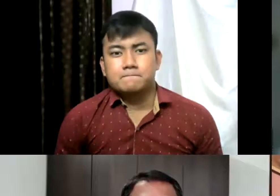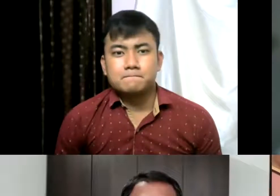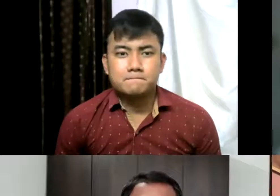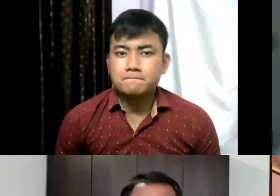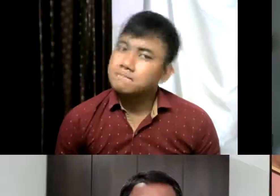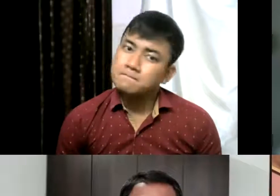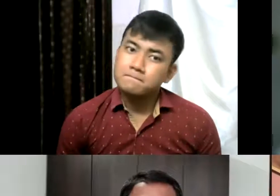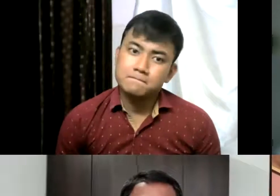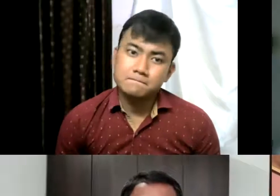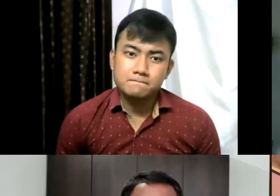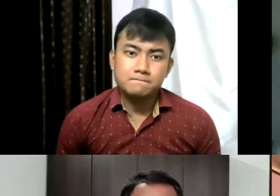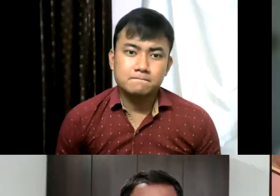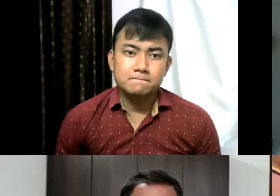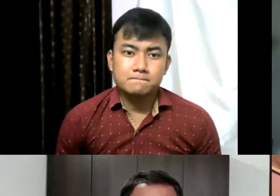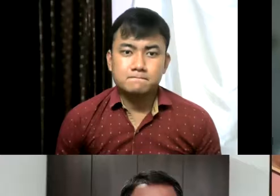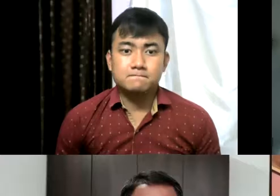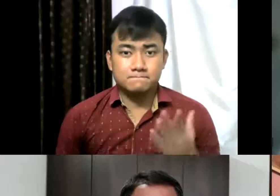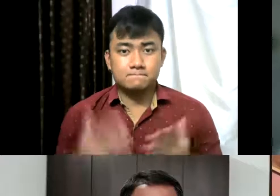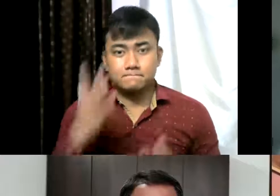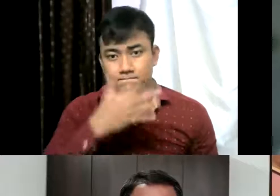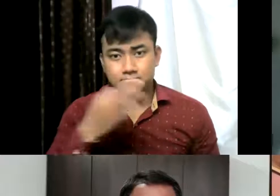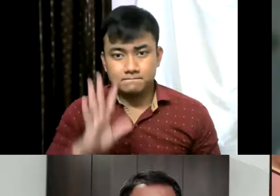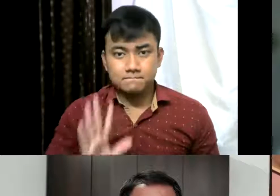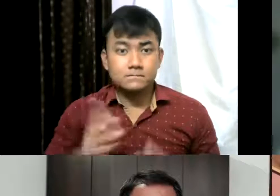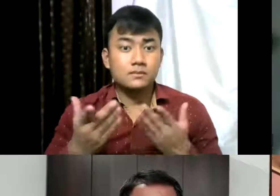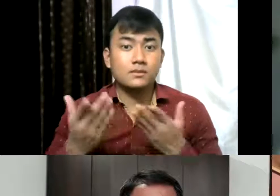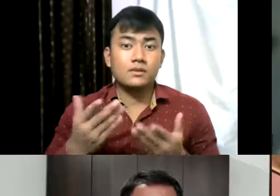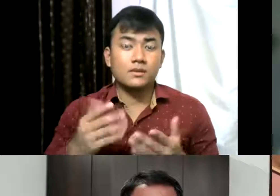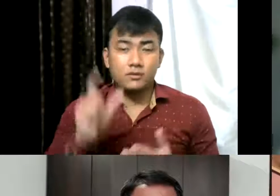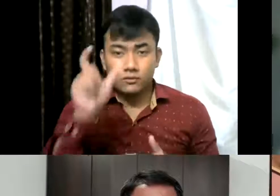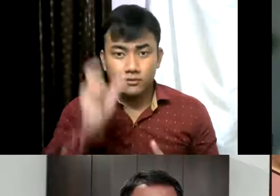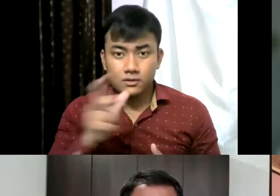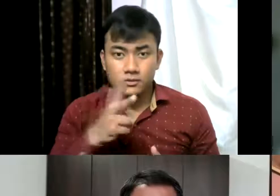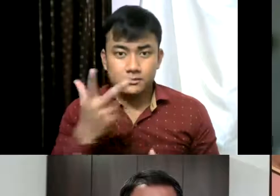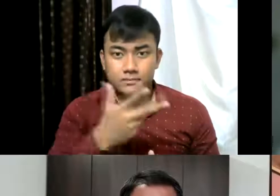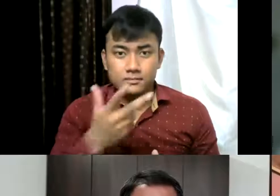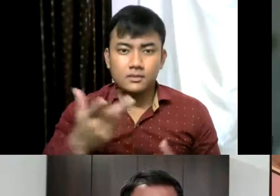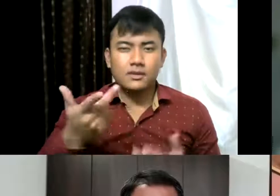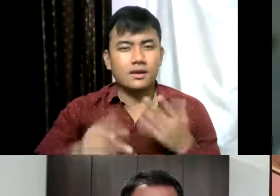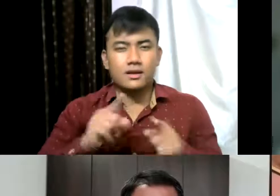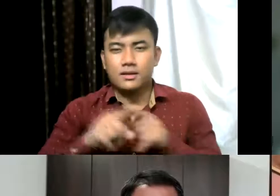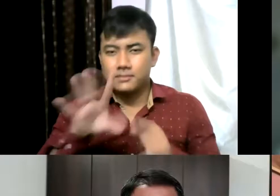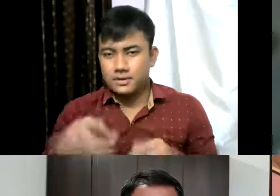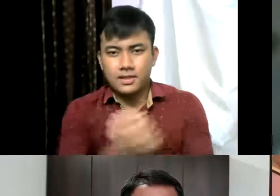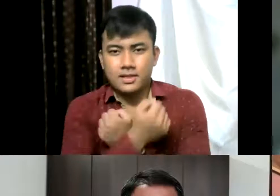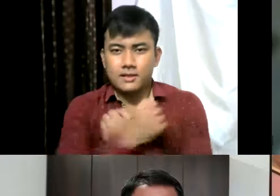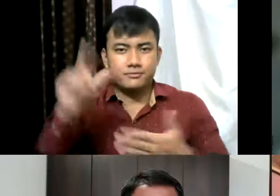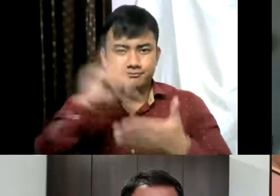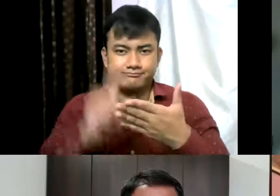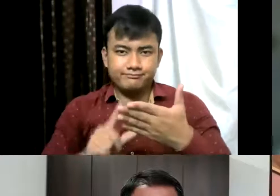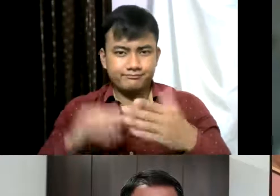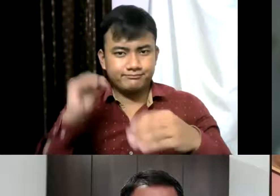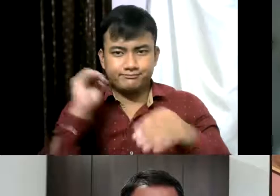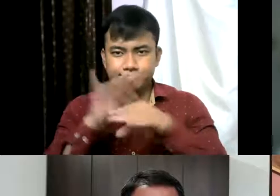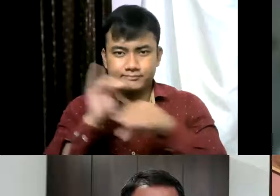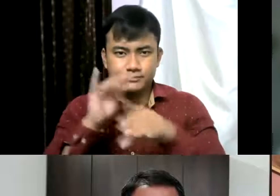This, apart from Christina's beautiful piece that is being mentioned, love letters by Dhruvo that were published in